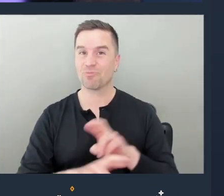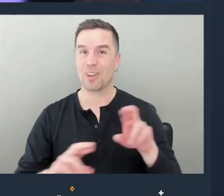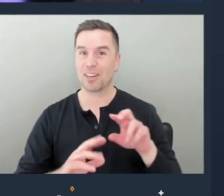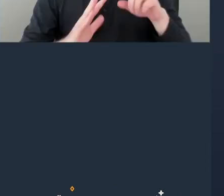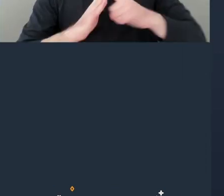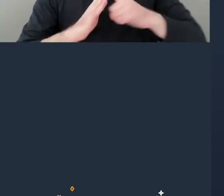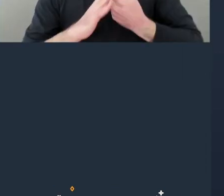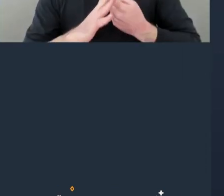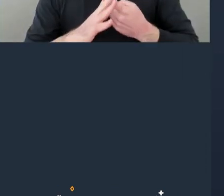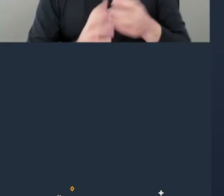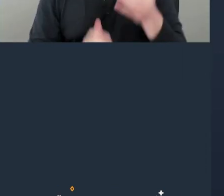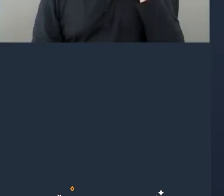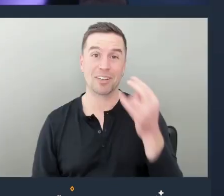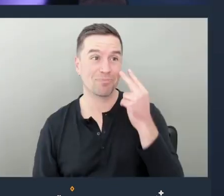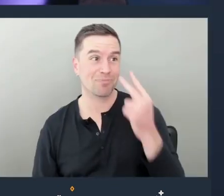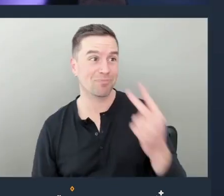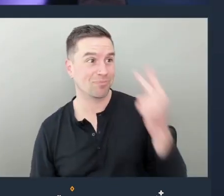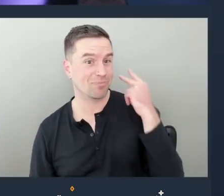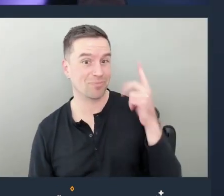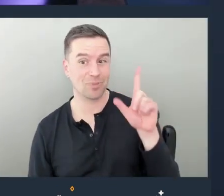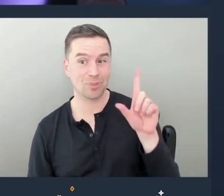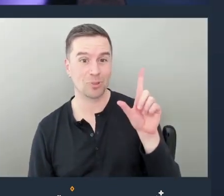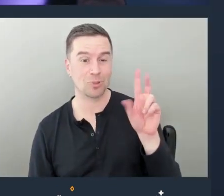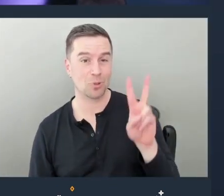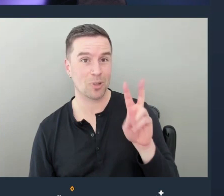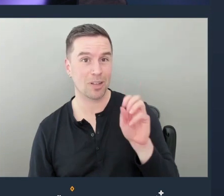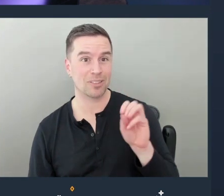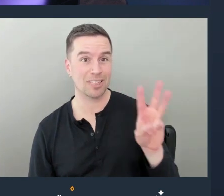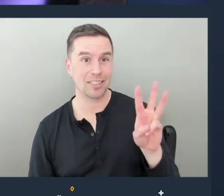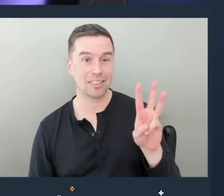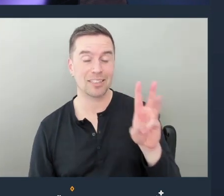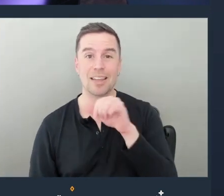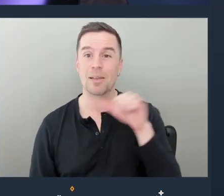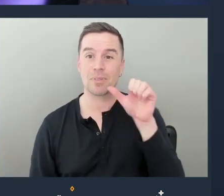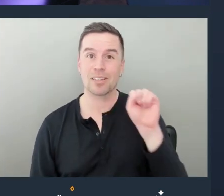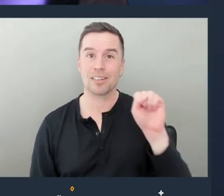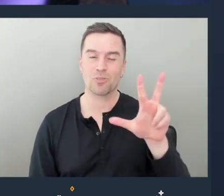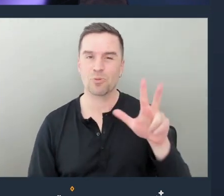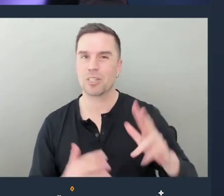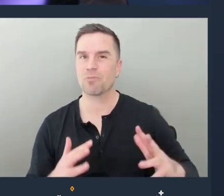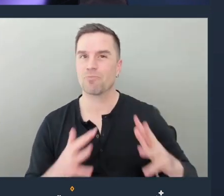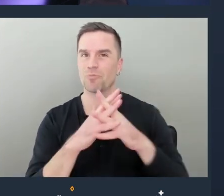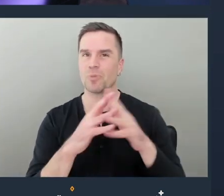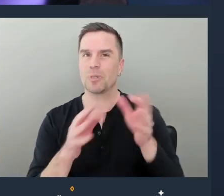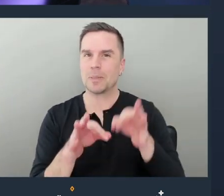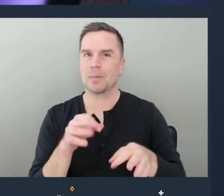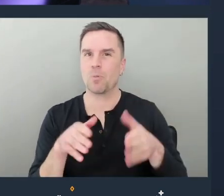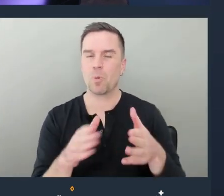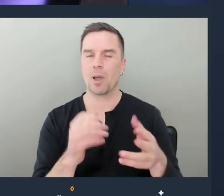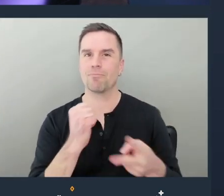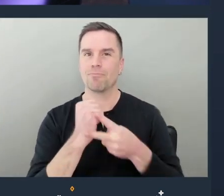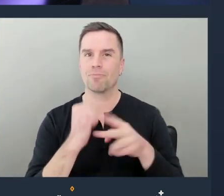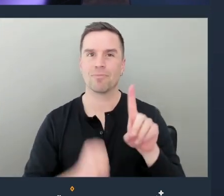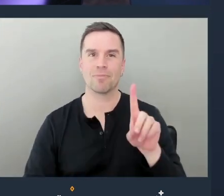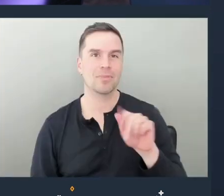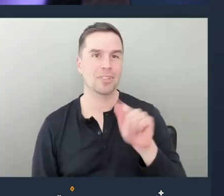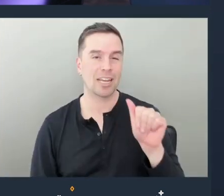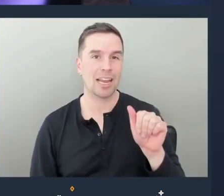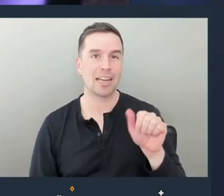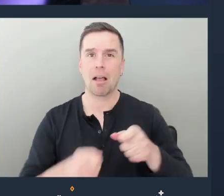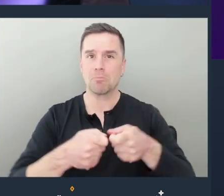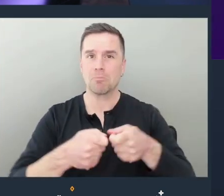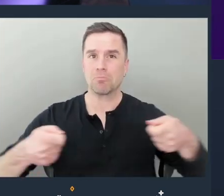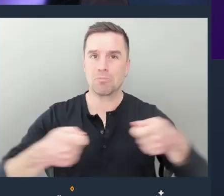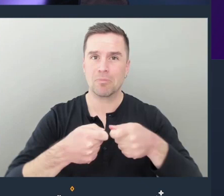you rewind the clock to 2006, Amazon S3 launched as a simple way to store data. It was elastic, fully managed, and